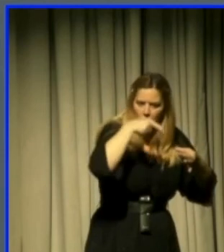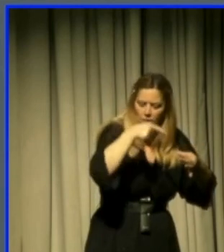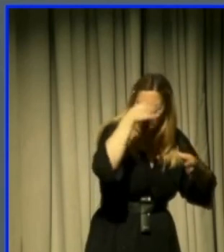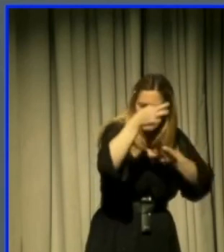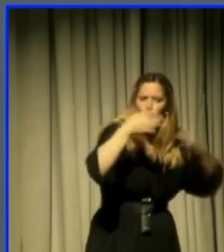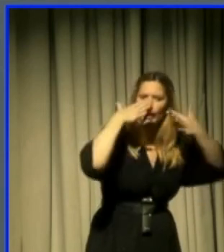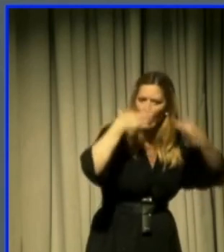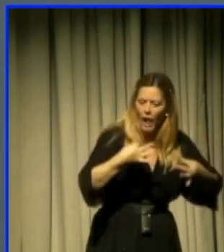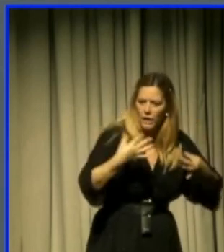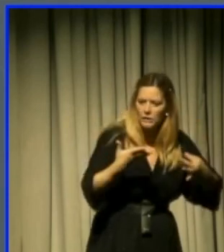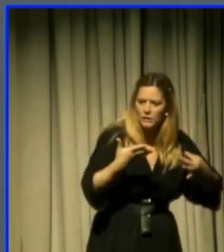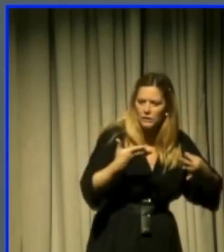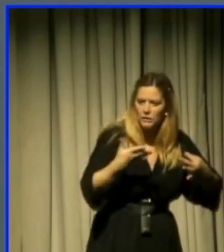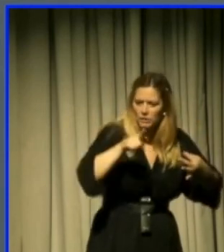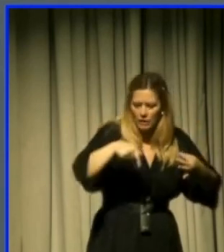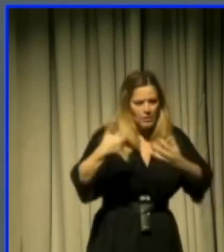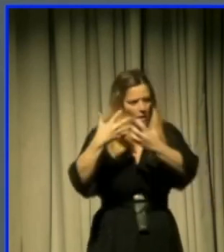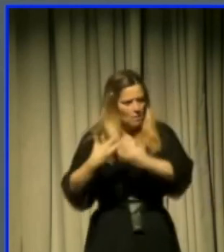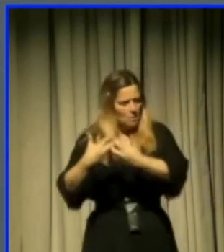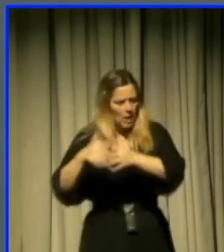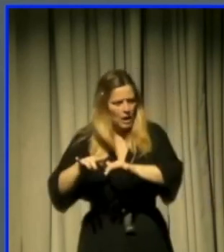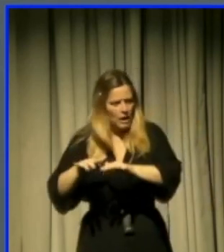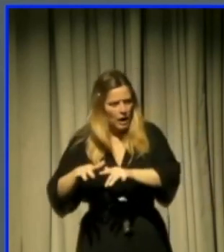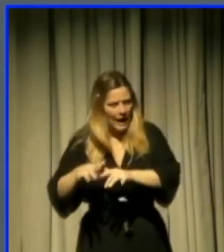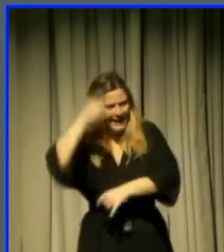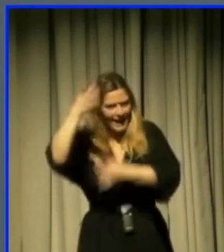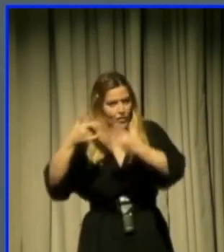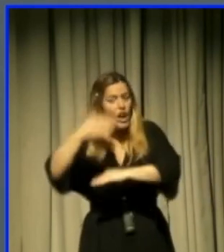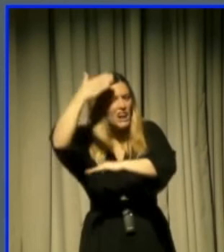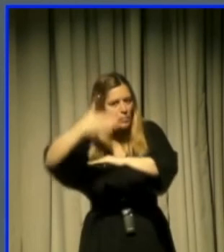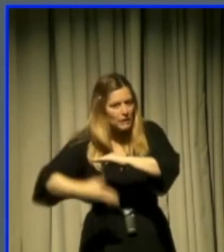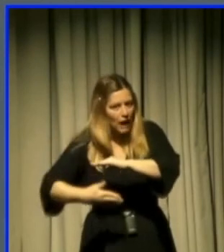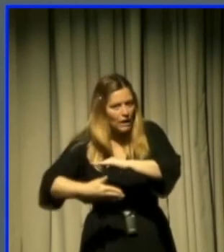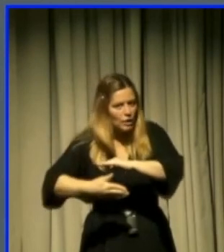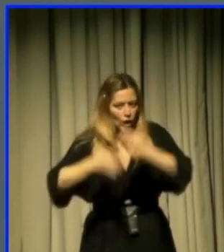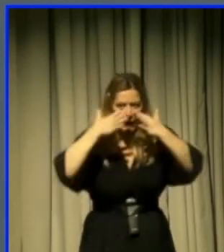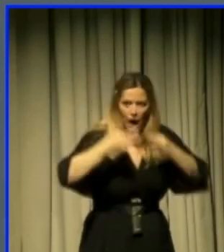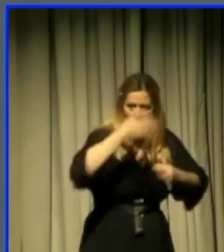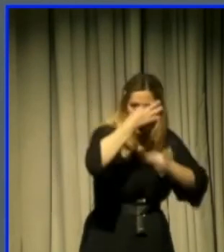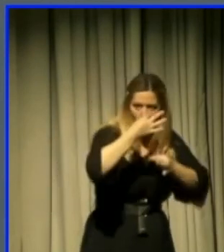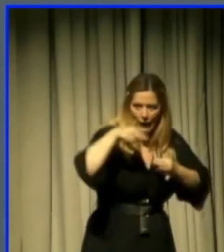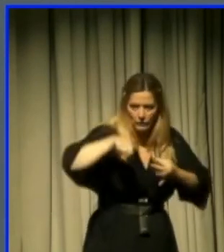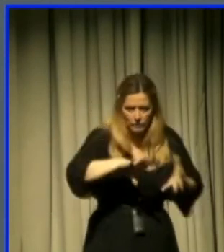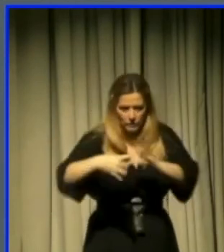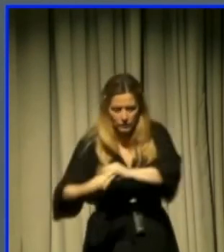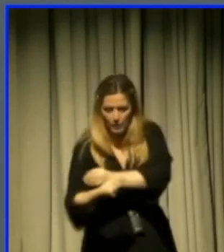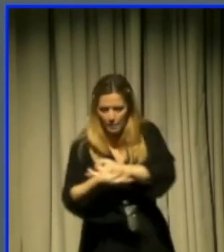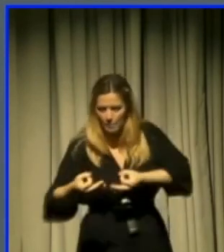with real world data. And this is what you will see next. If we move from